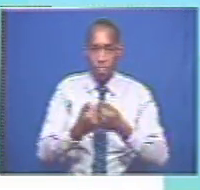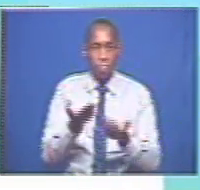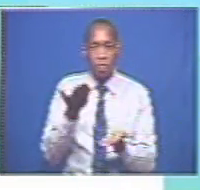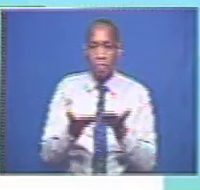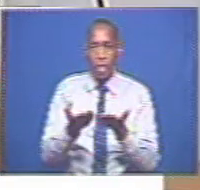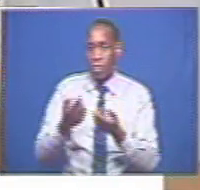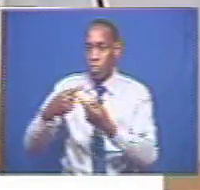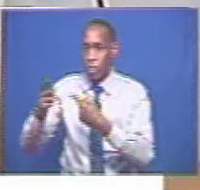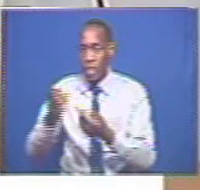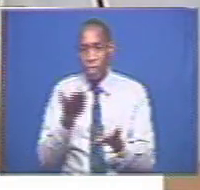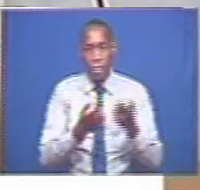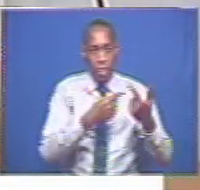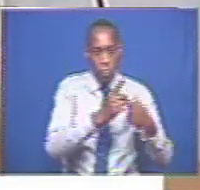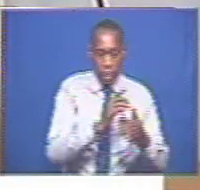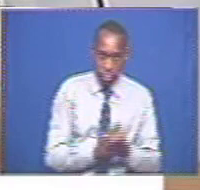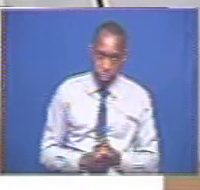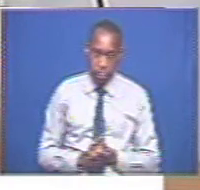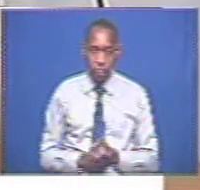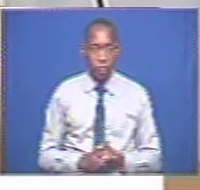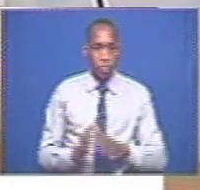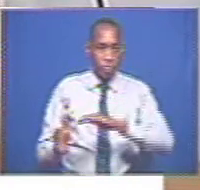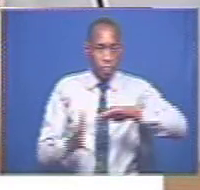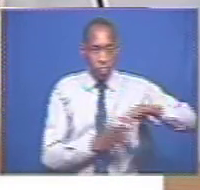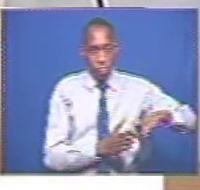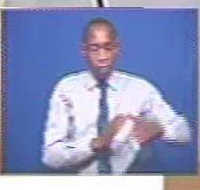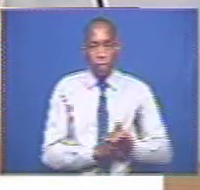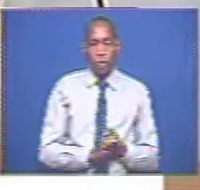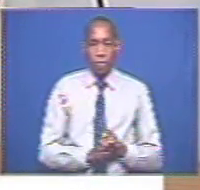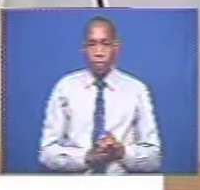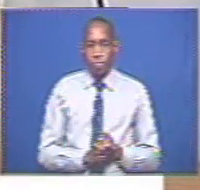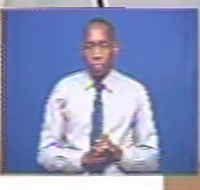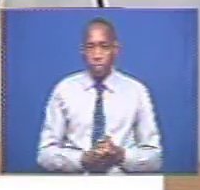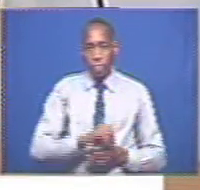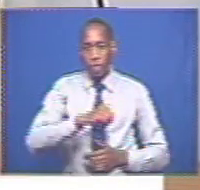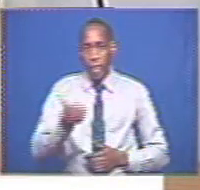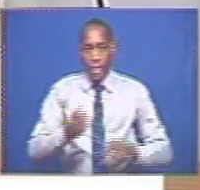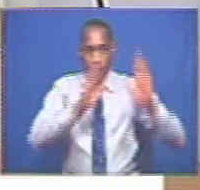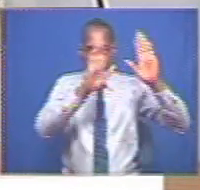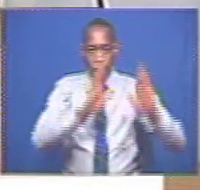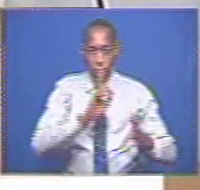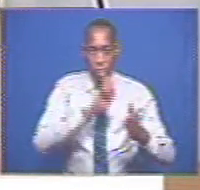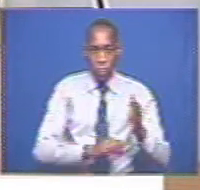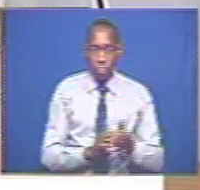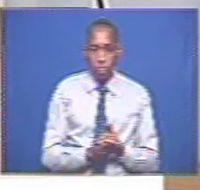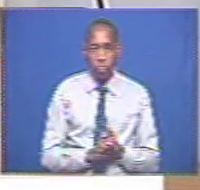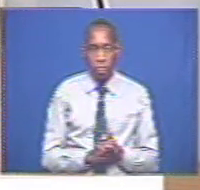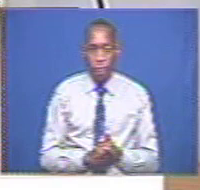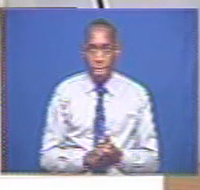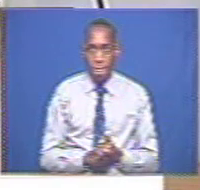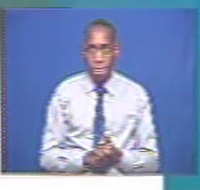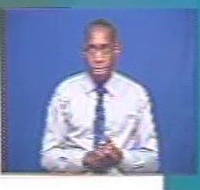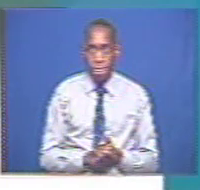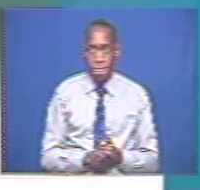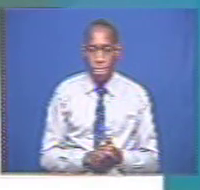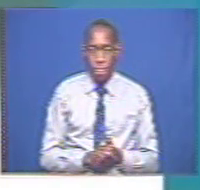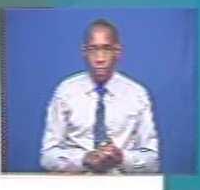right. Now, let's move on. We've talked about the team and the positives and the fan. But there's something very important. There's no need to run